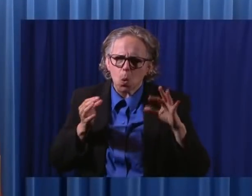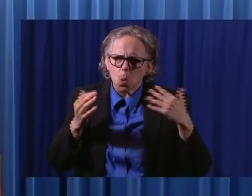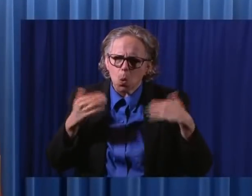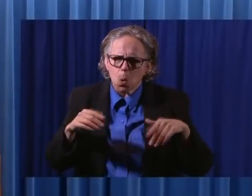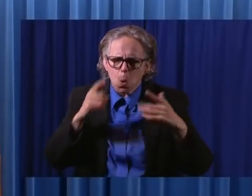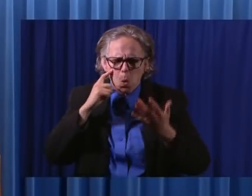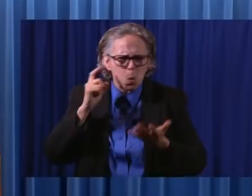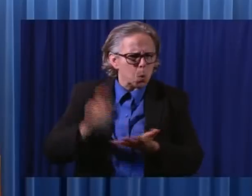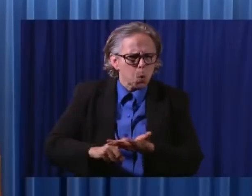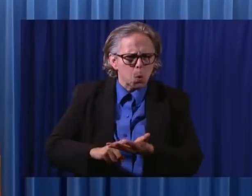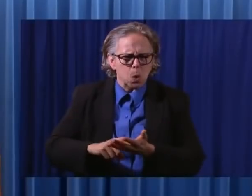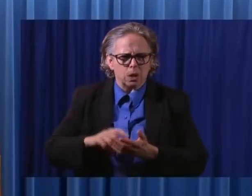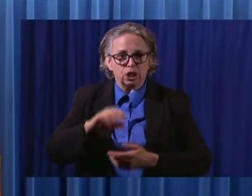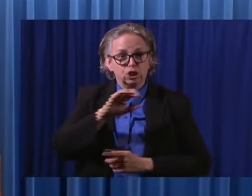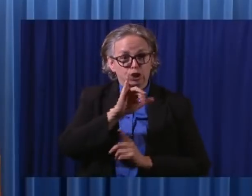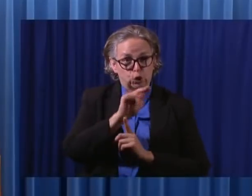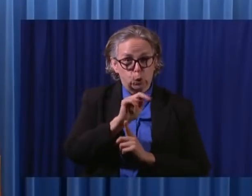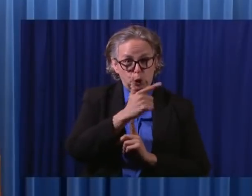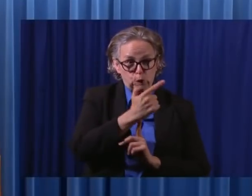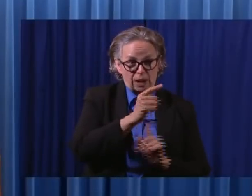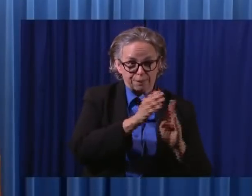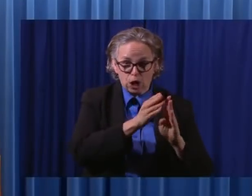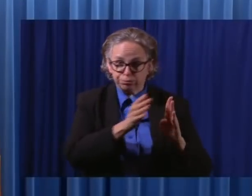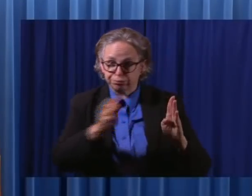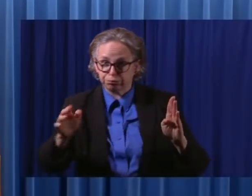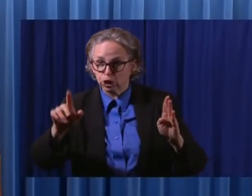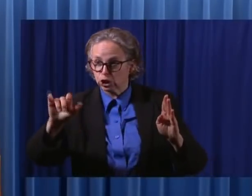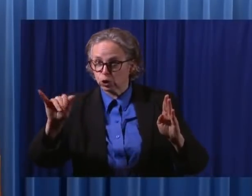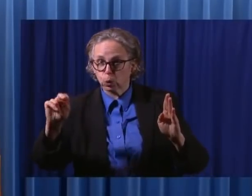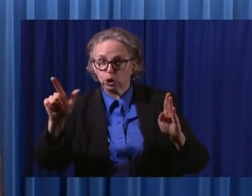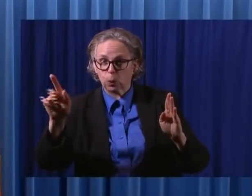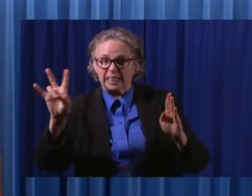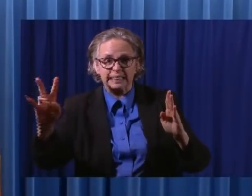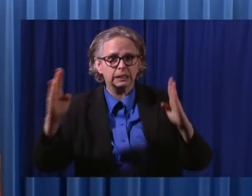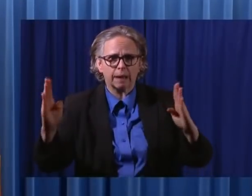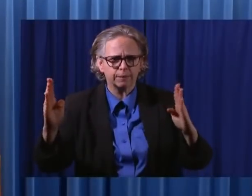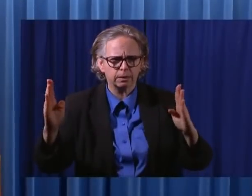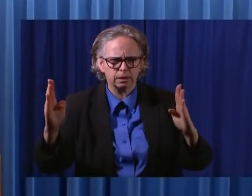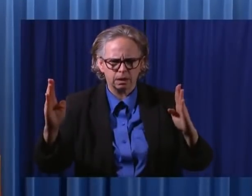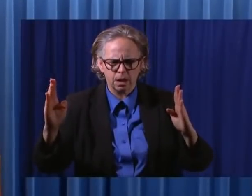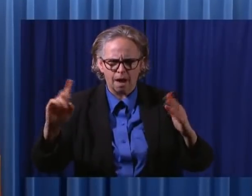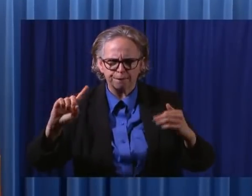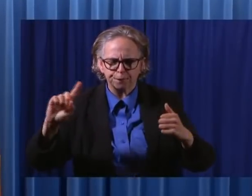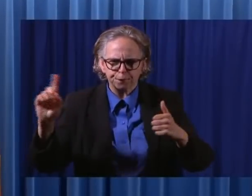first week of increasing COVID-19 hospital utilization in the state